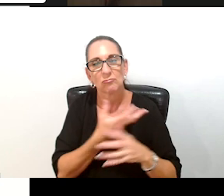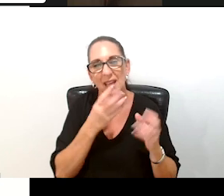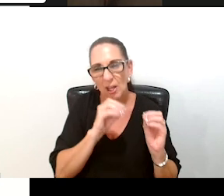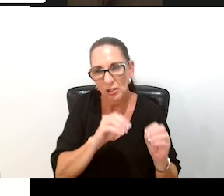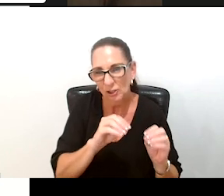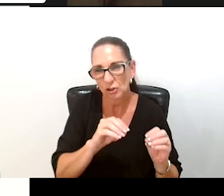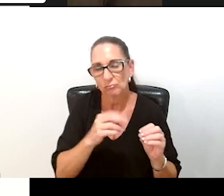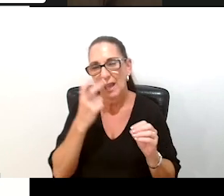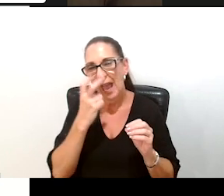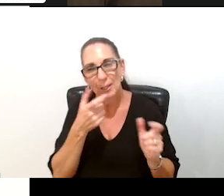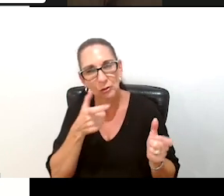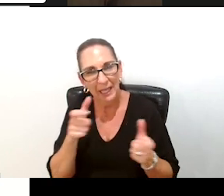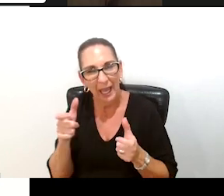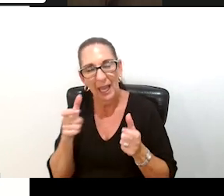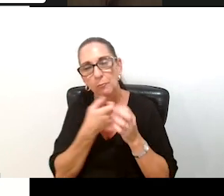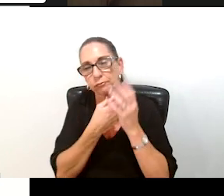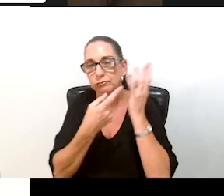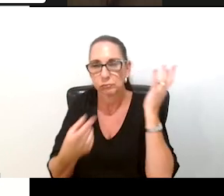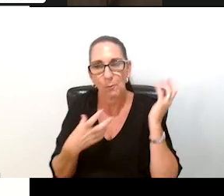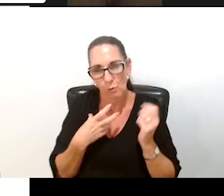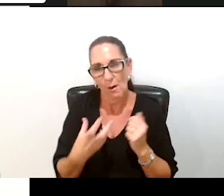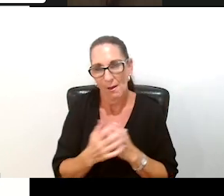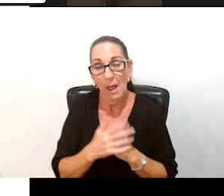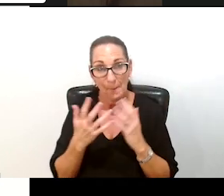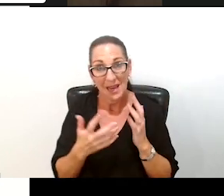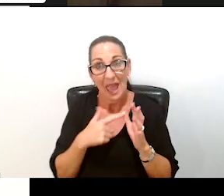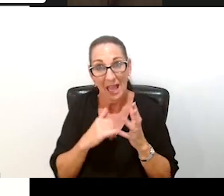more. And as we go, we'll